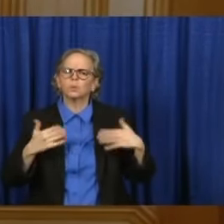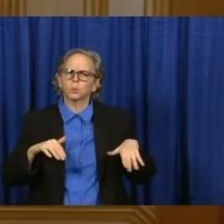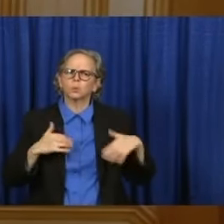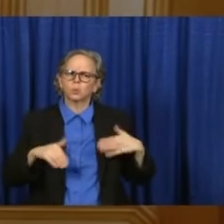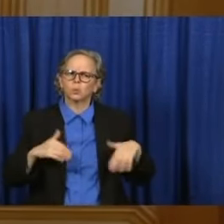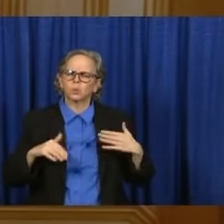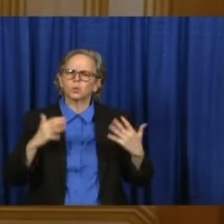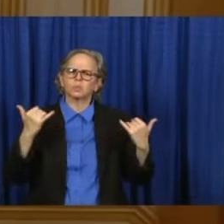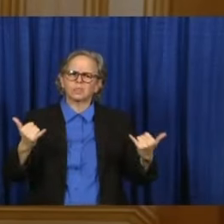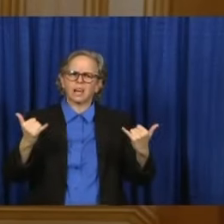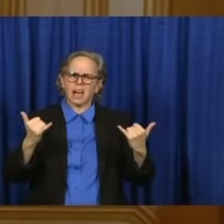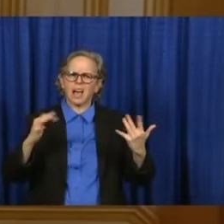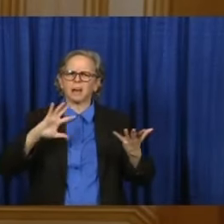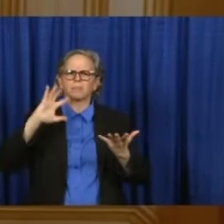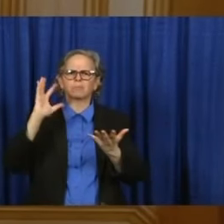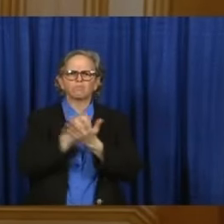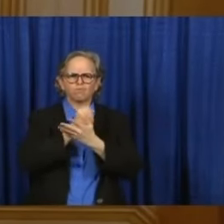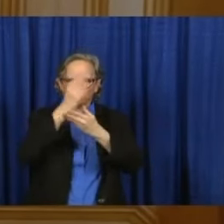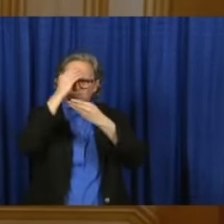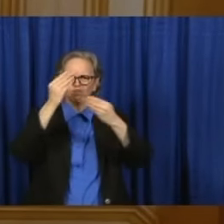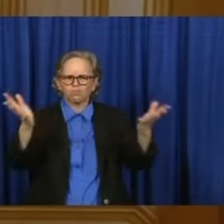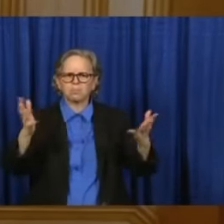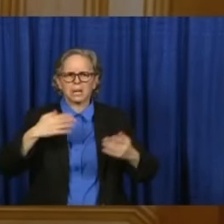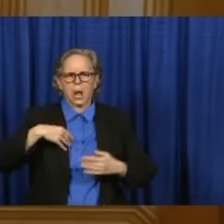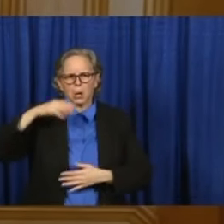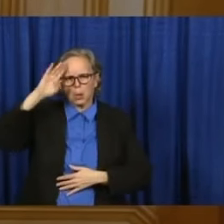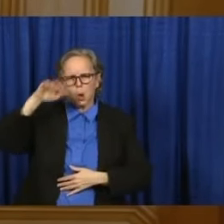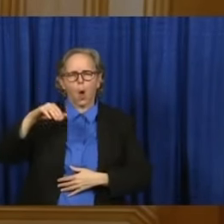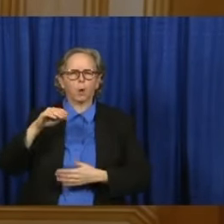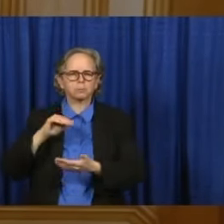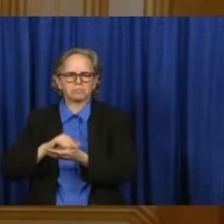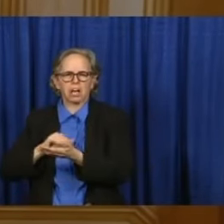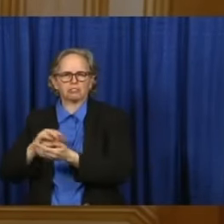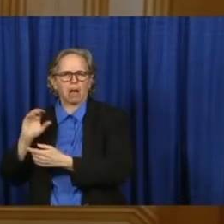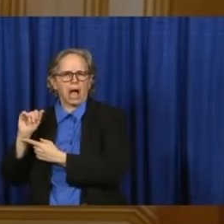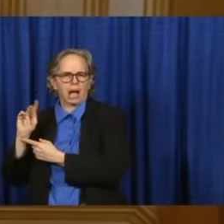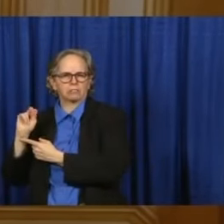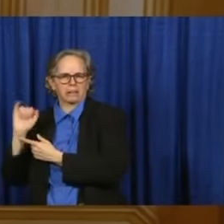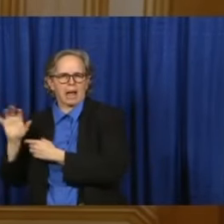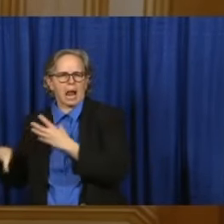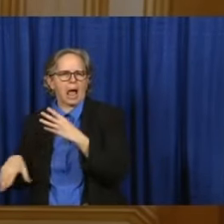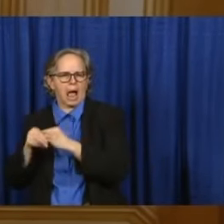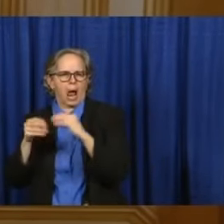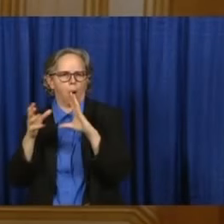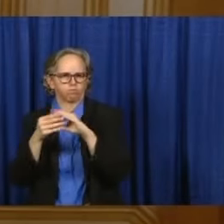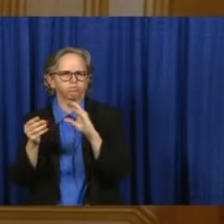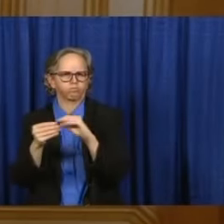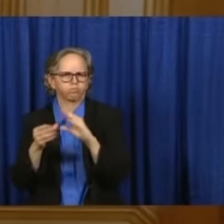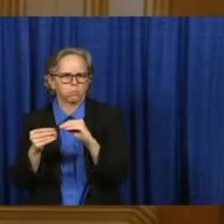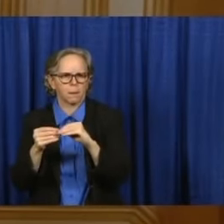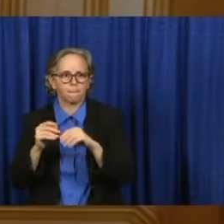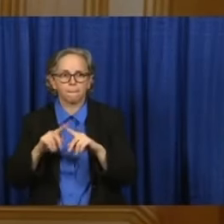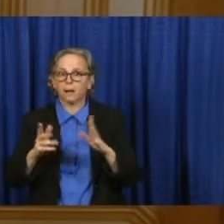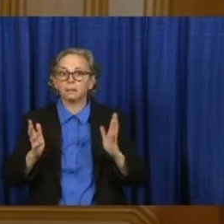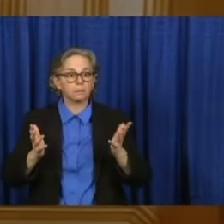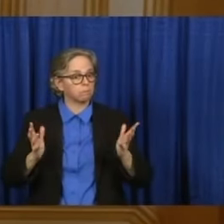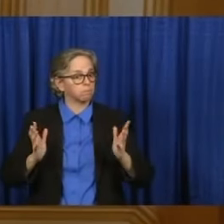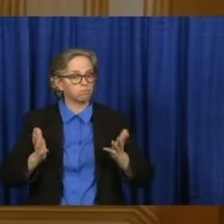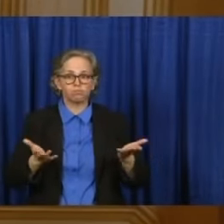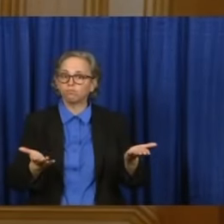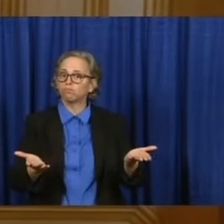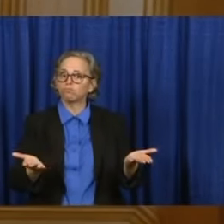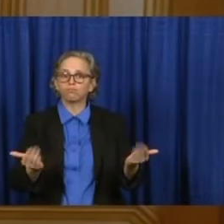know Dr. Acton may talk about it as well, but to say that it's just fine, and we would